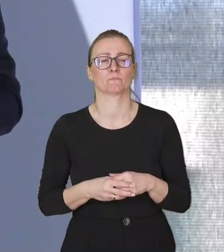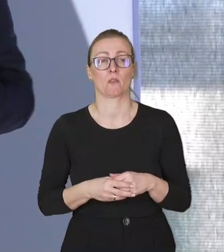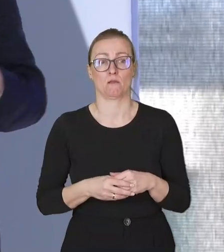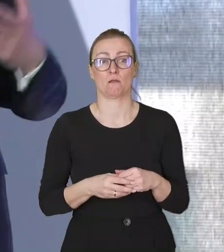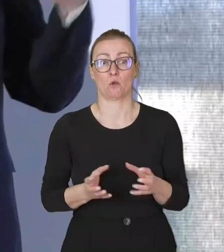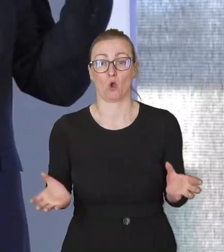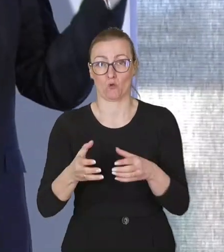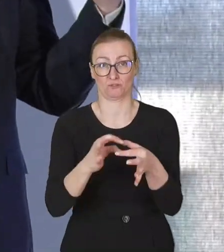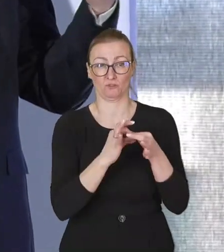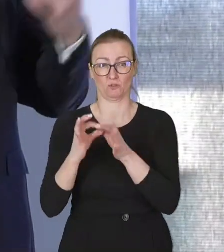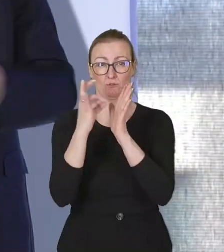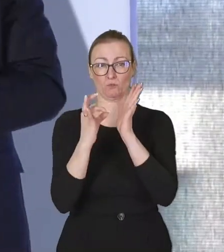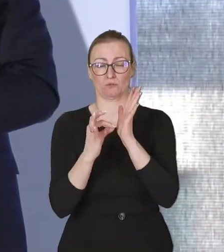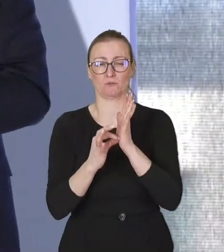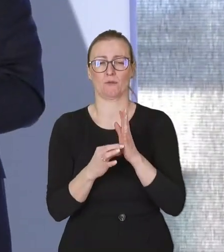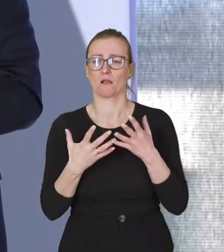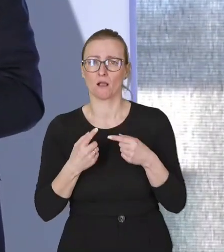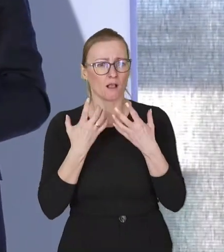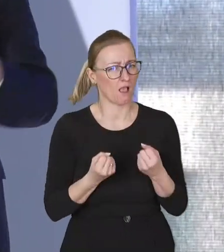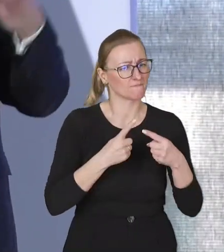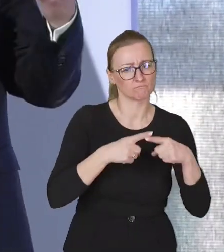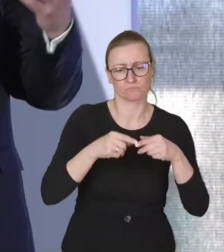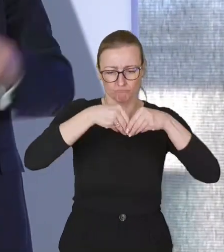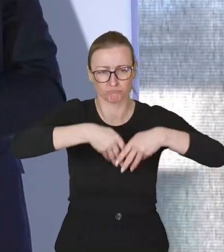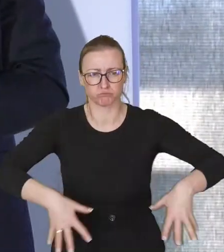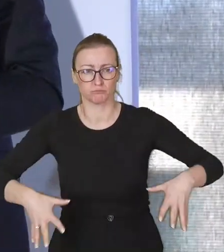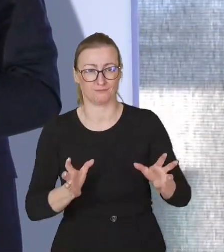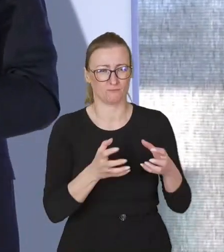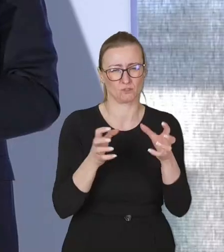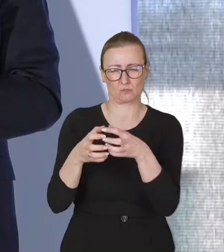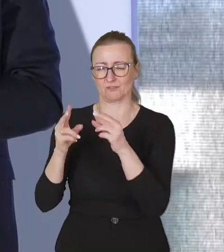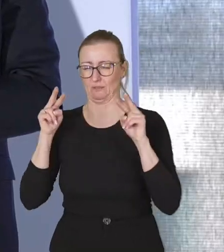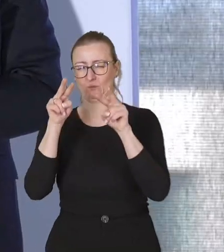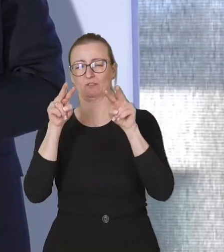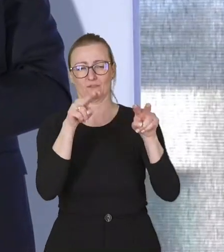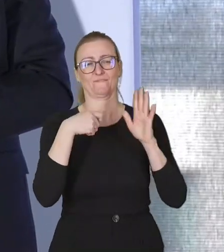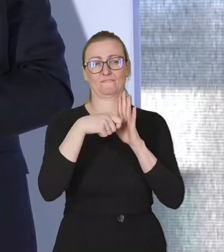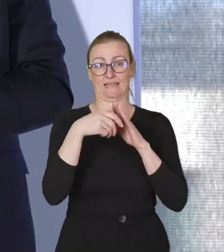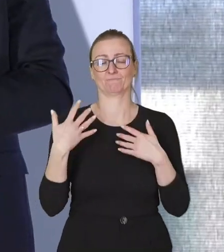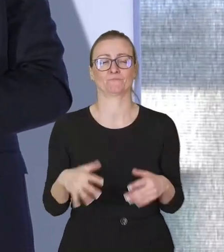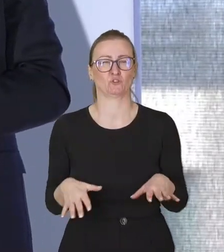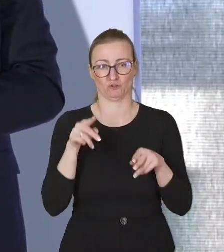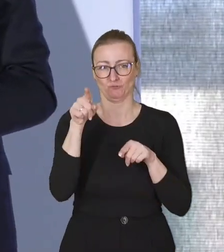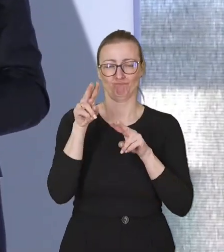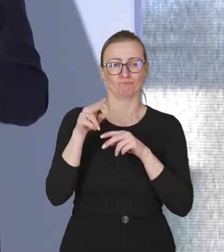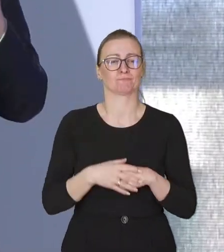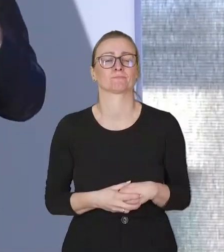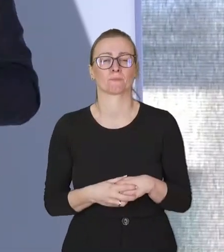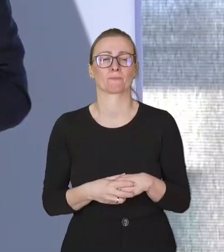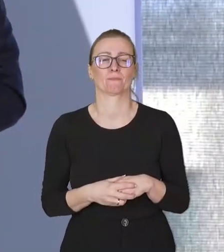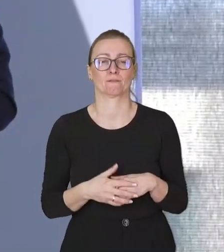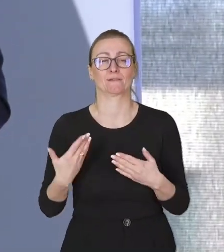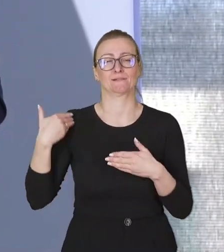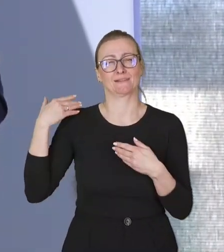very visible. There was the voting during the morning session, and transport and some other areas